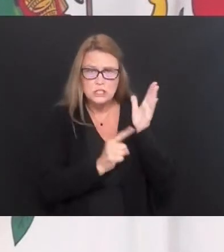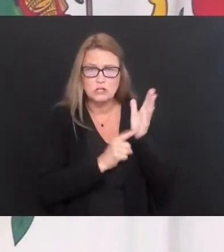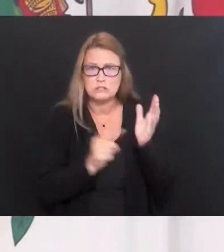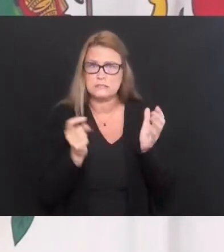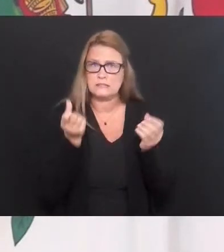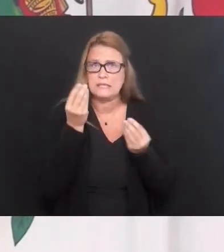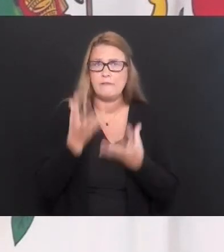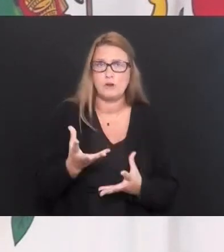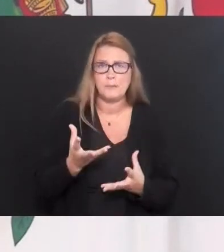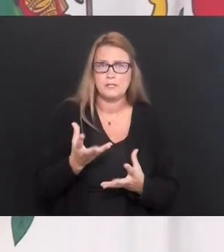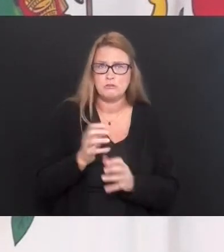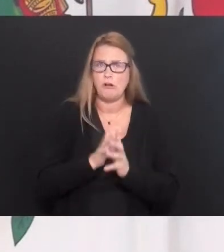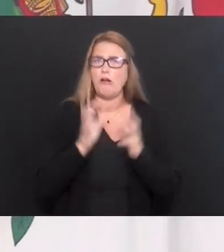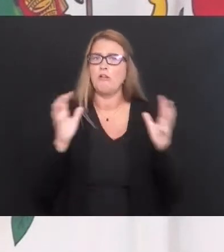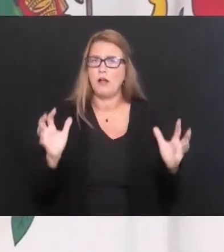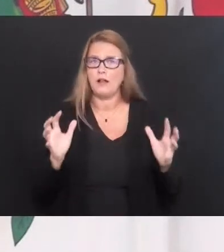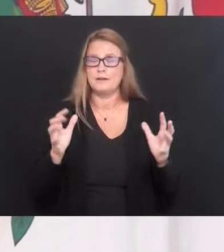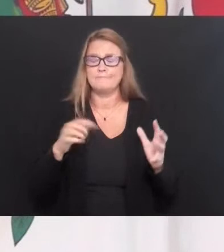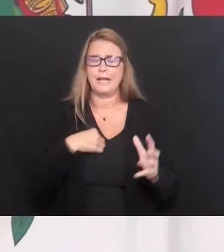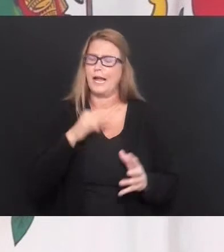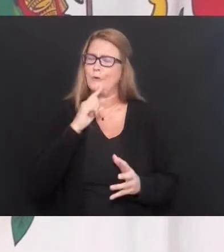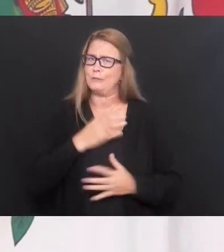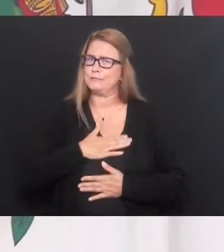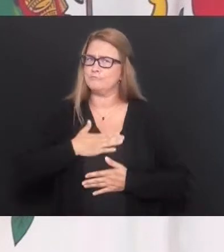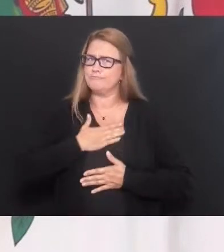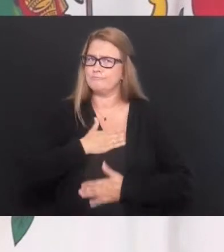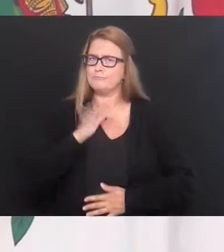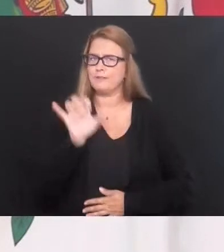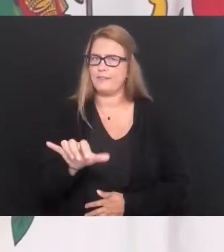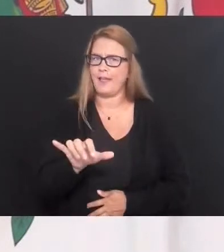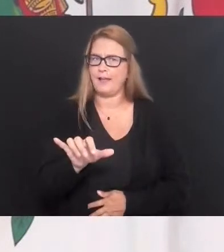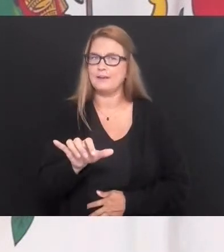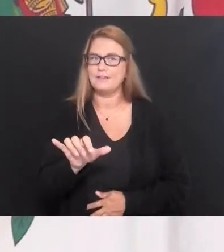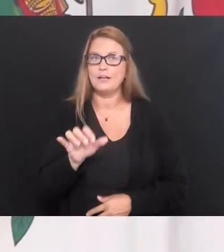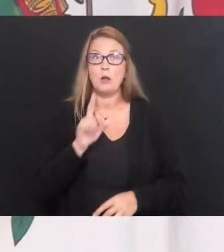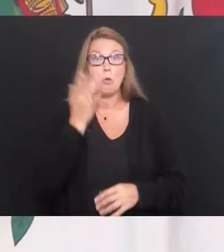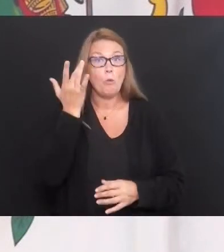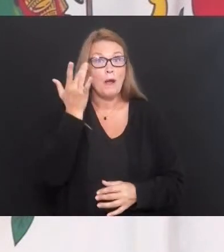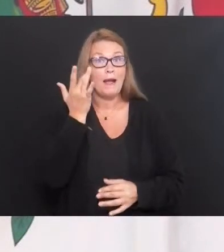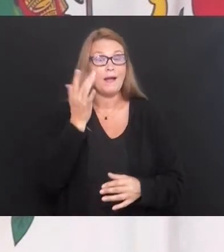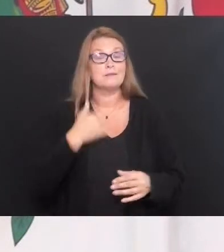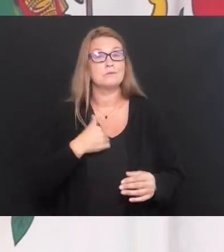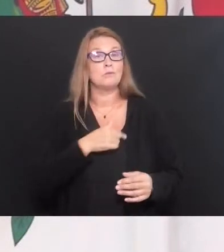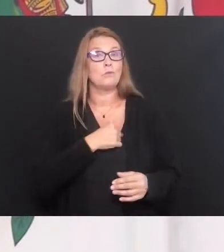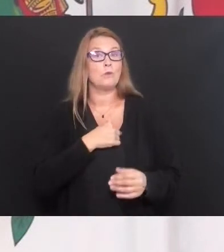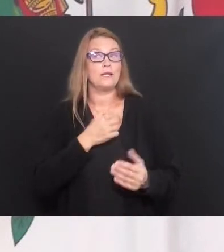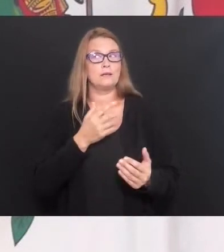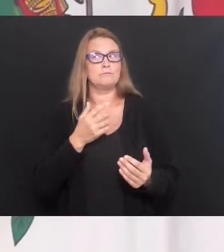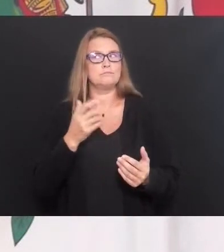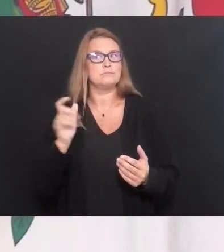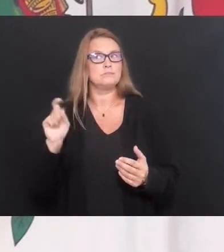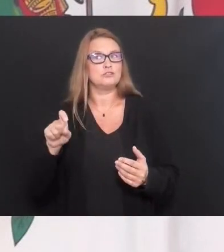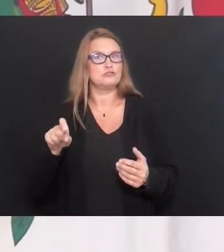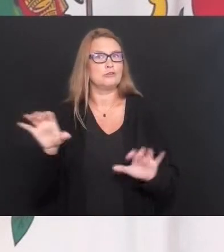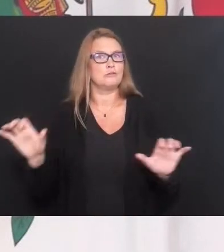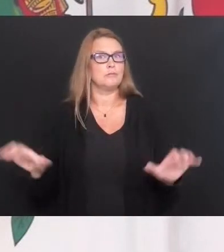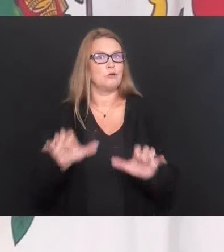and I love it because, you know, at the end of the day, that's what we all should be